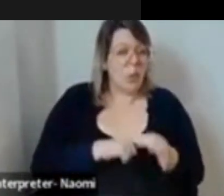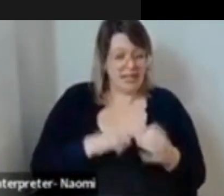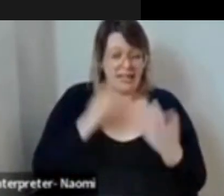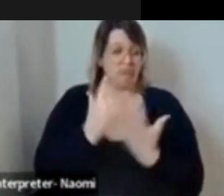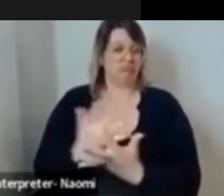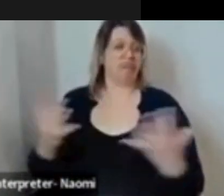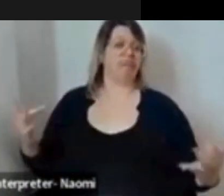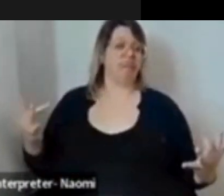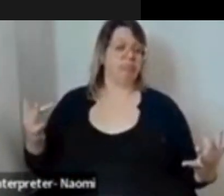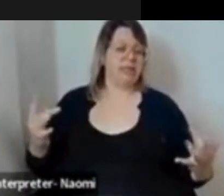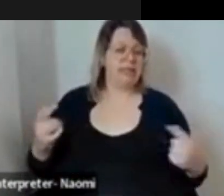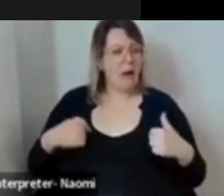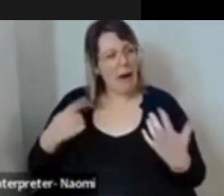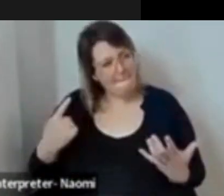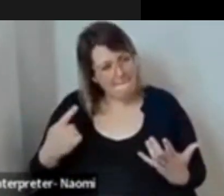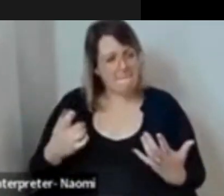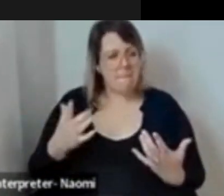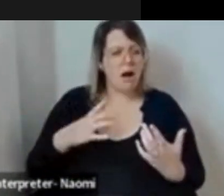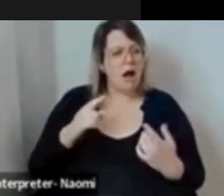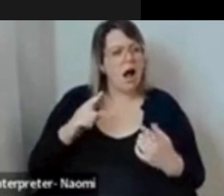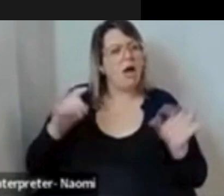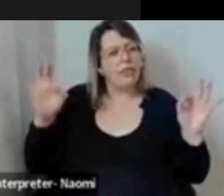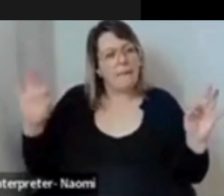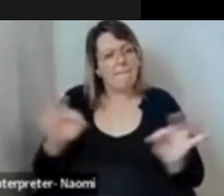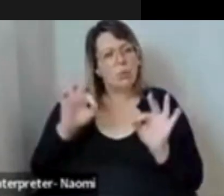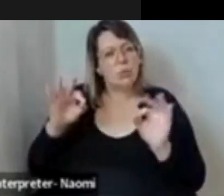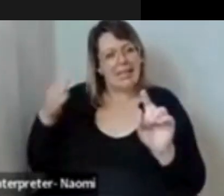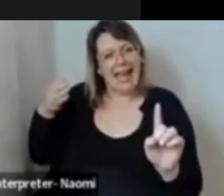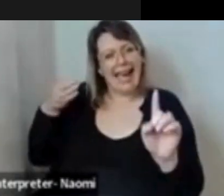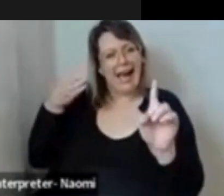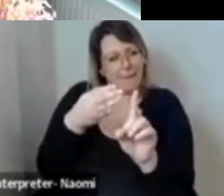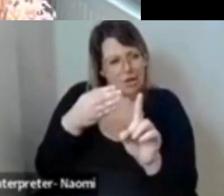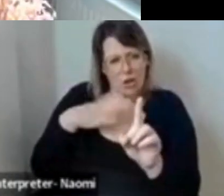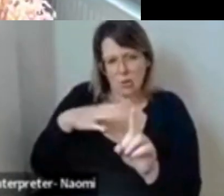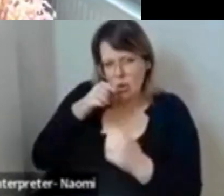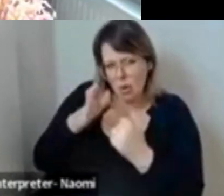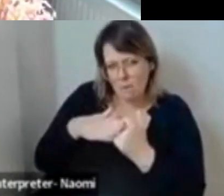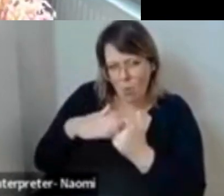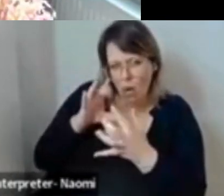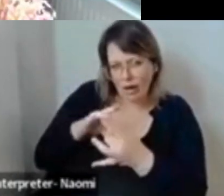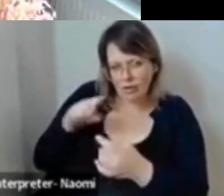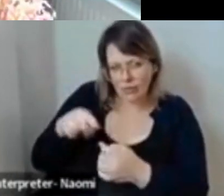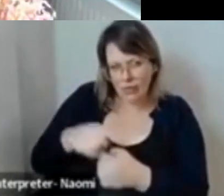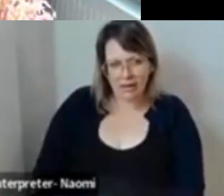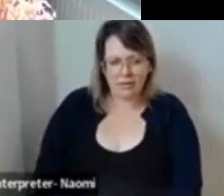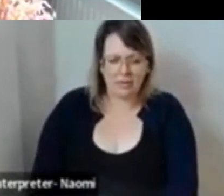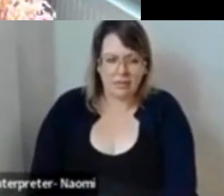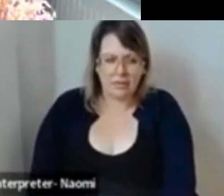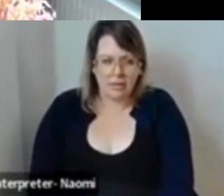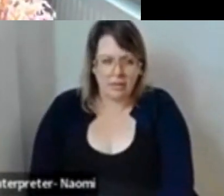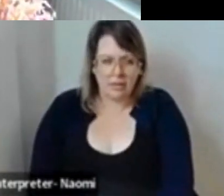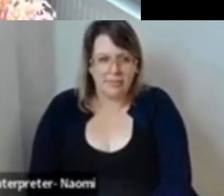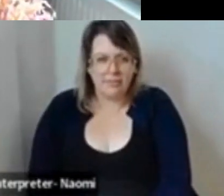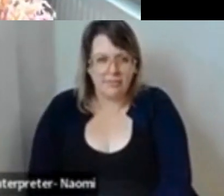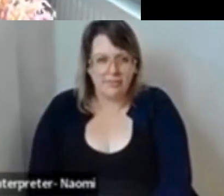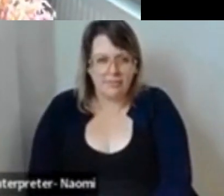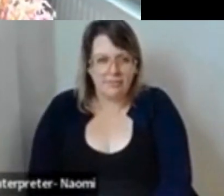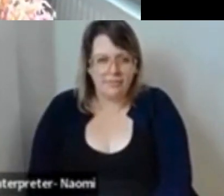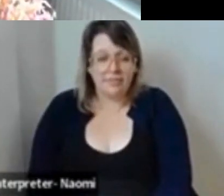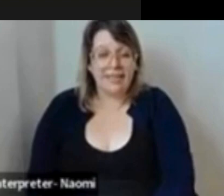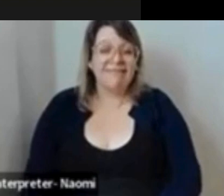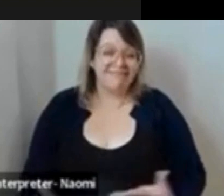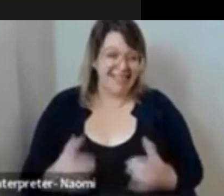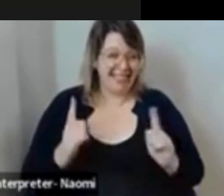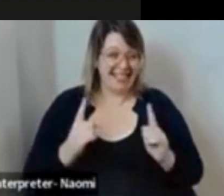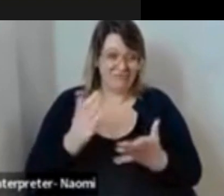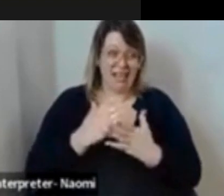response to the musical ambition of the new structure. Thank you, James. It is what we all get out of bed for every day, really, isn't